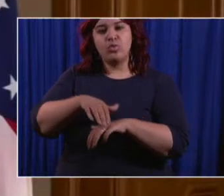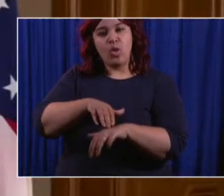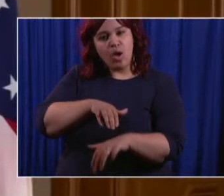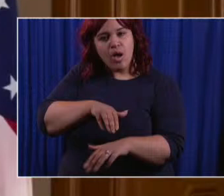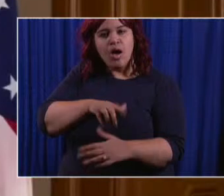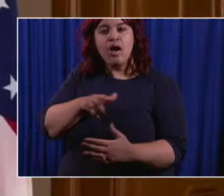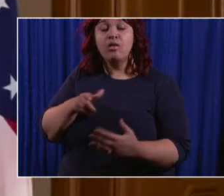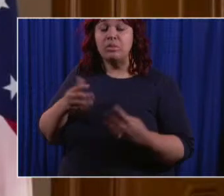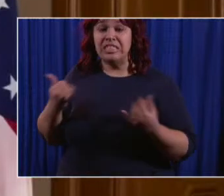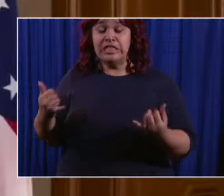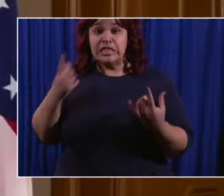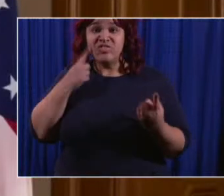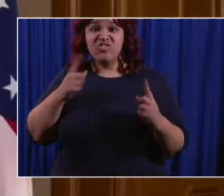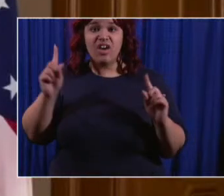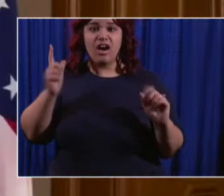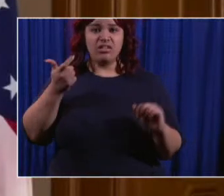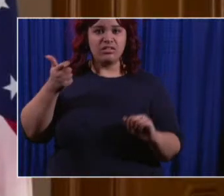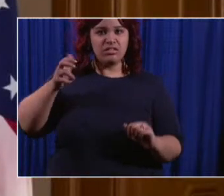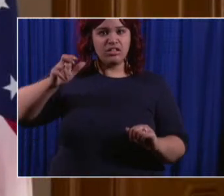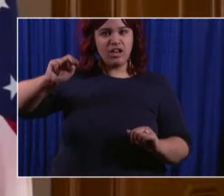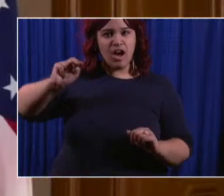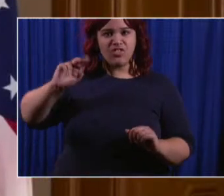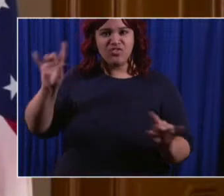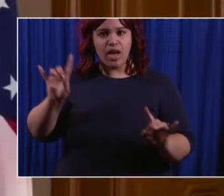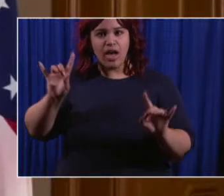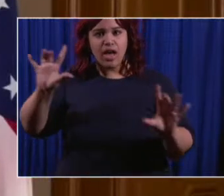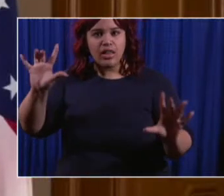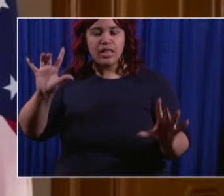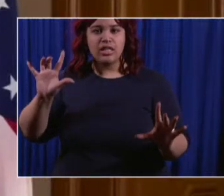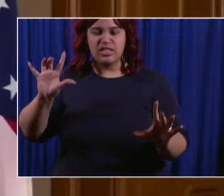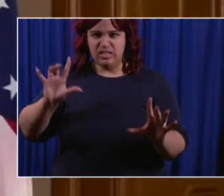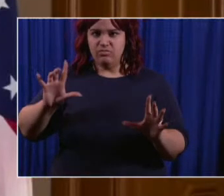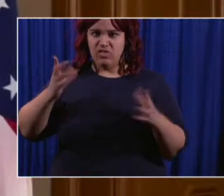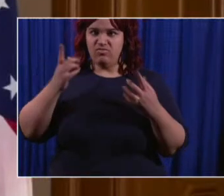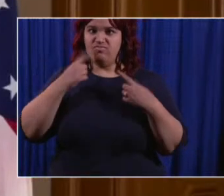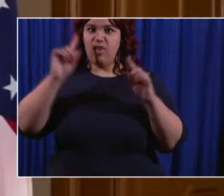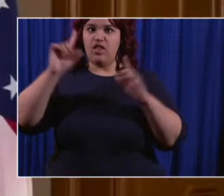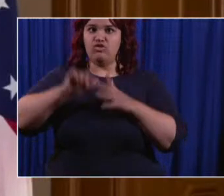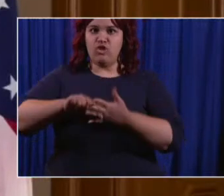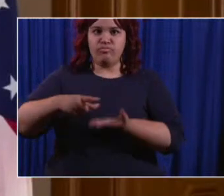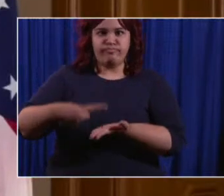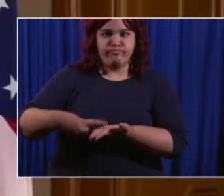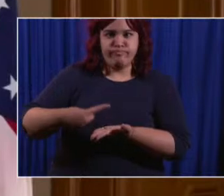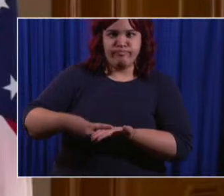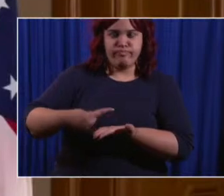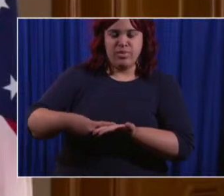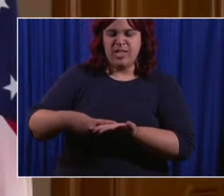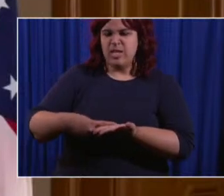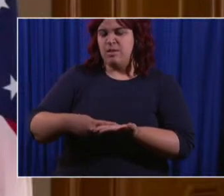to move quickly through the State House. So what's being done, what can be done, and how much onus is on the